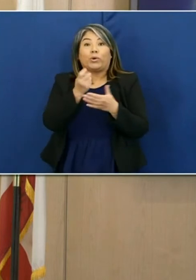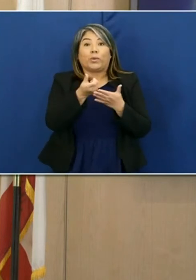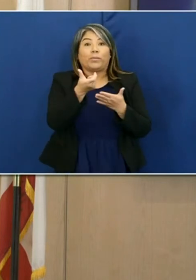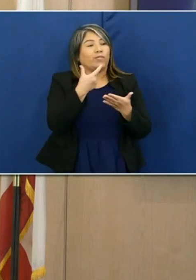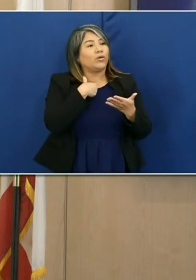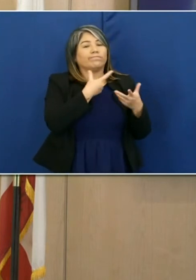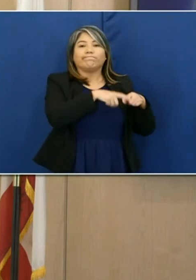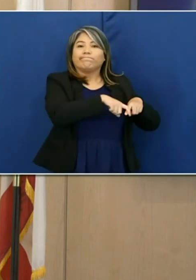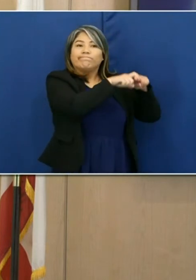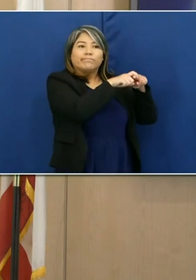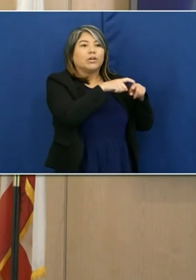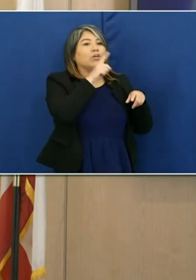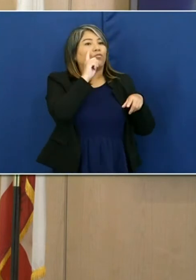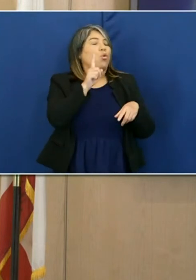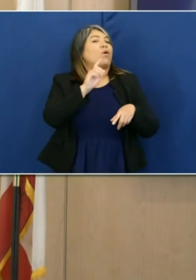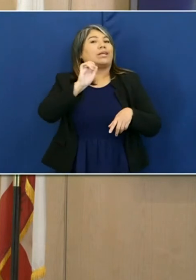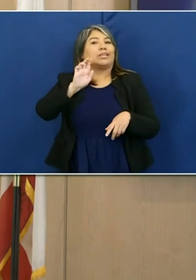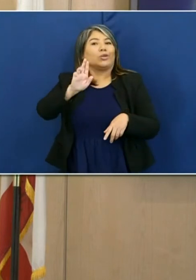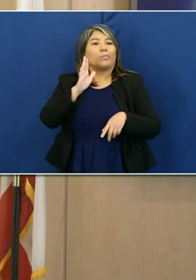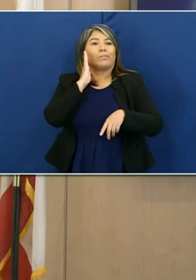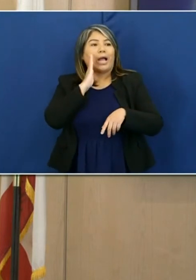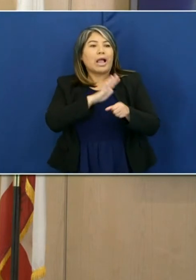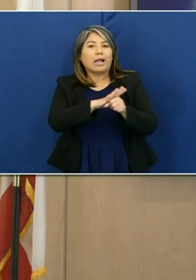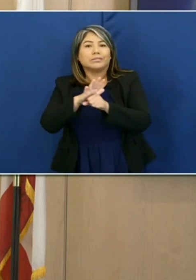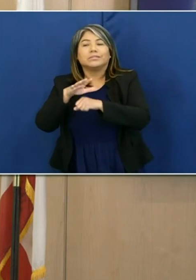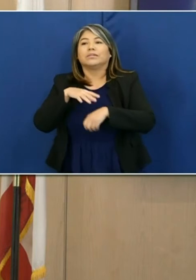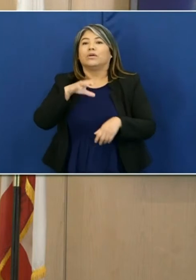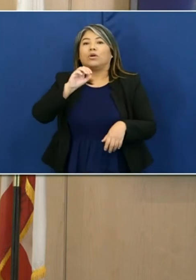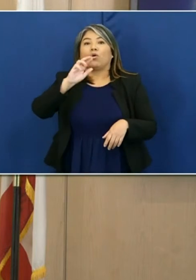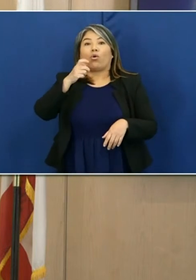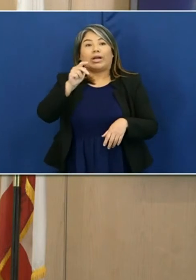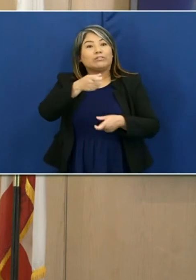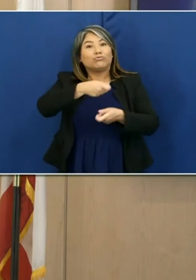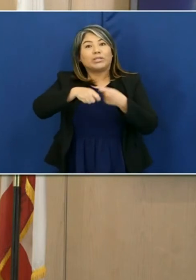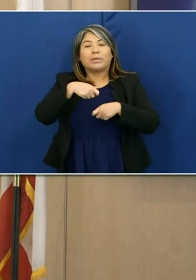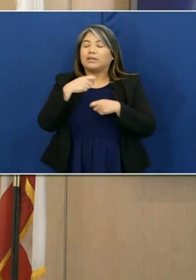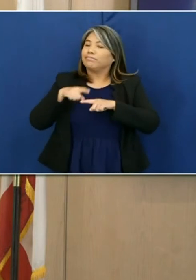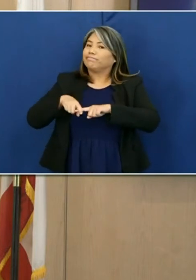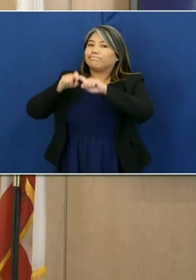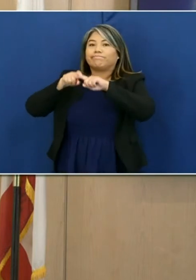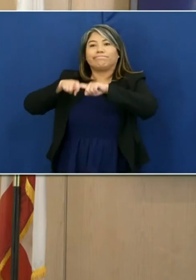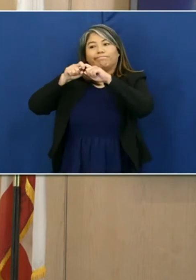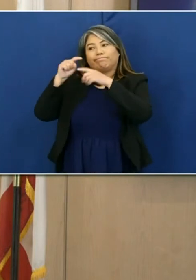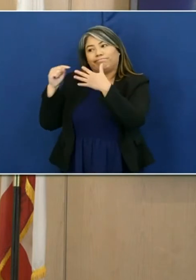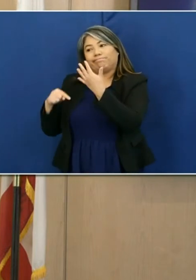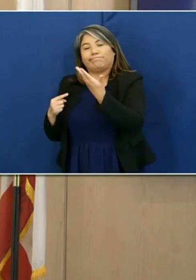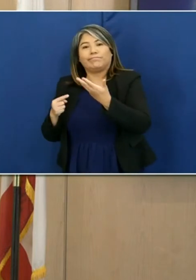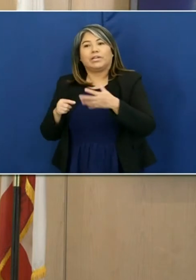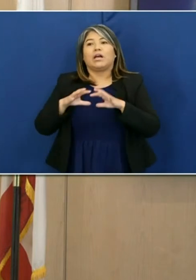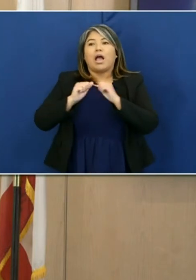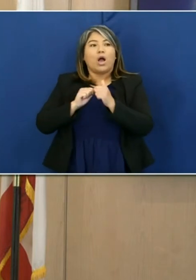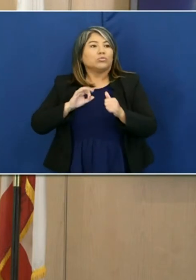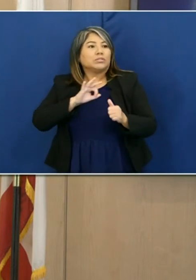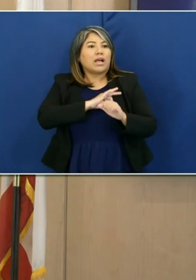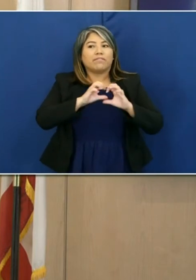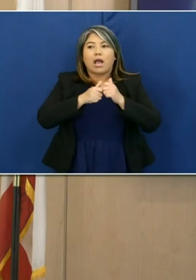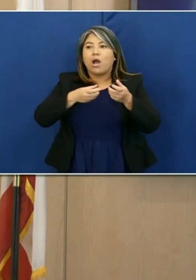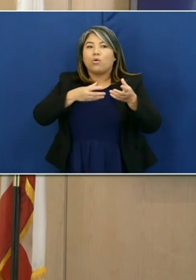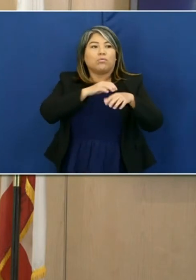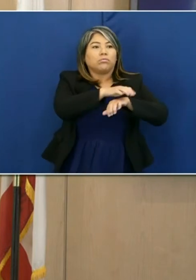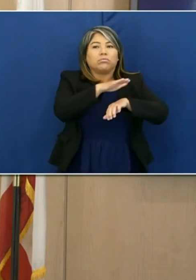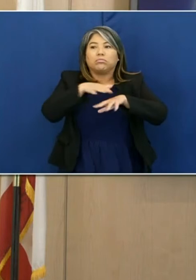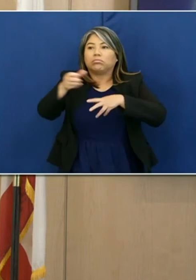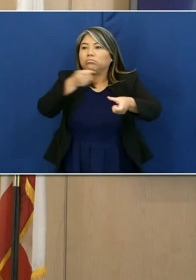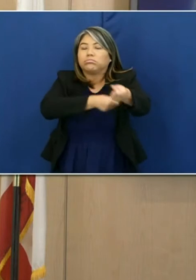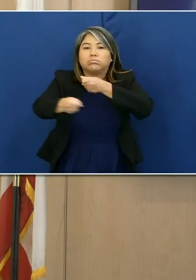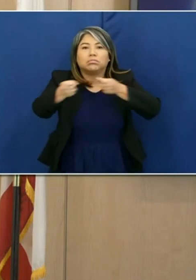create ICU system capacity. They're delaying organ transplants. They've changed their staffing and how they're modifying it. They're taking a